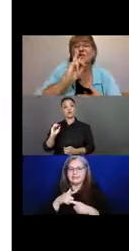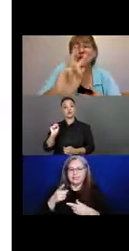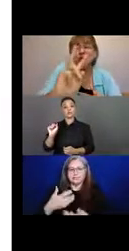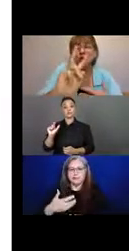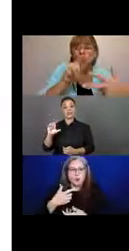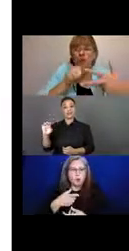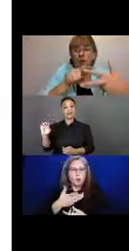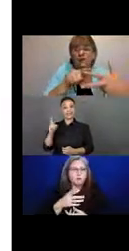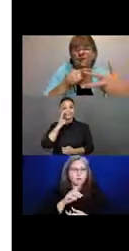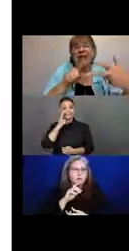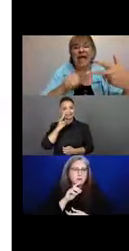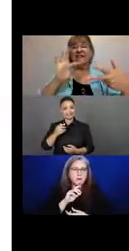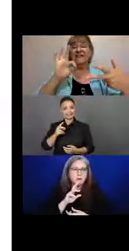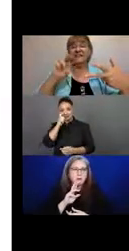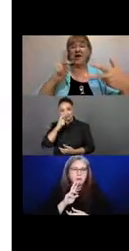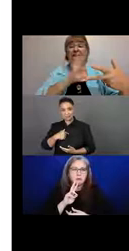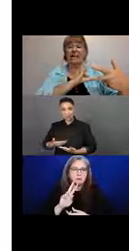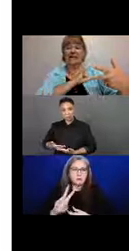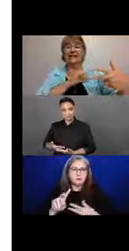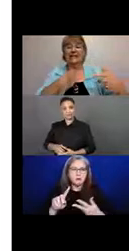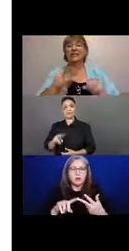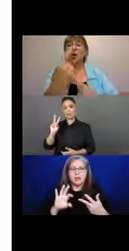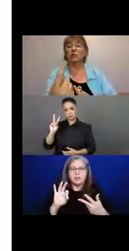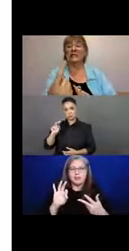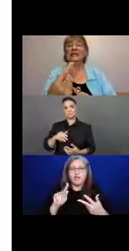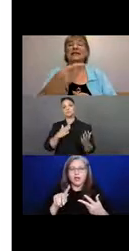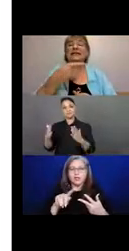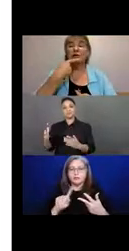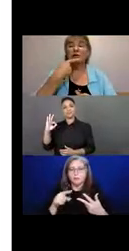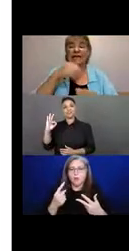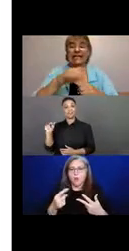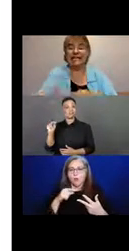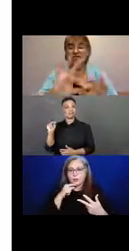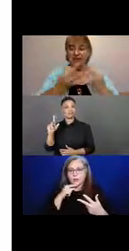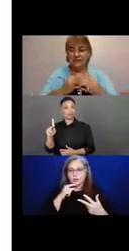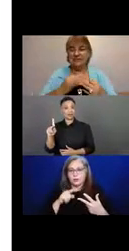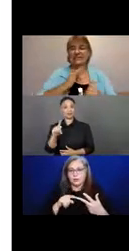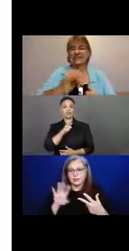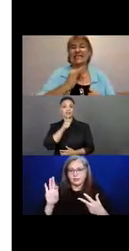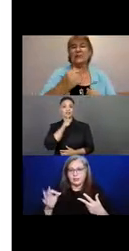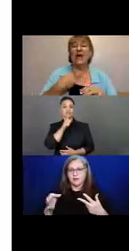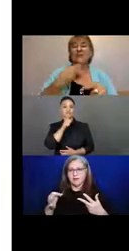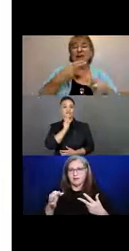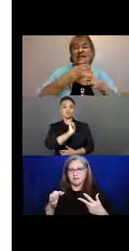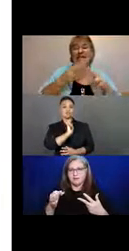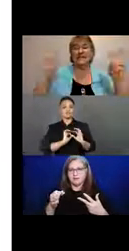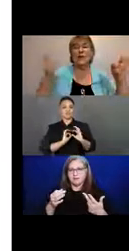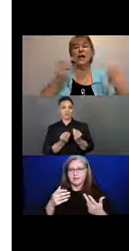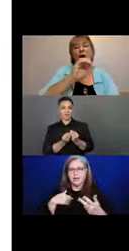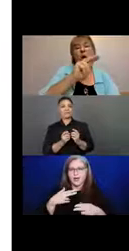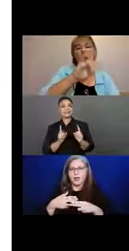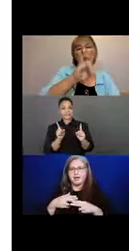is 2. And then Frank is only hearing in his family the same. We have a